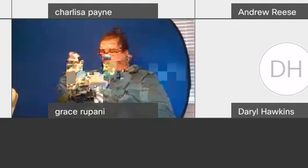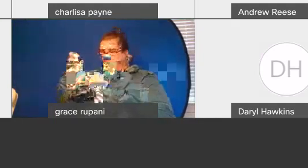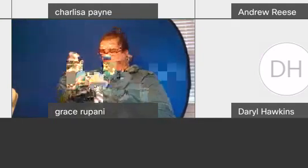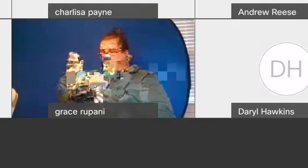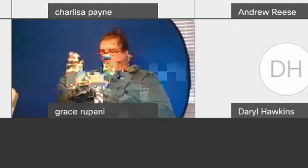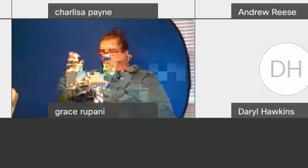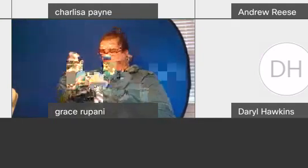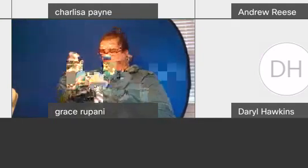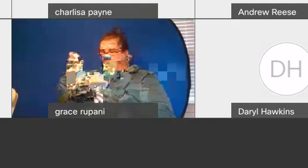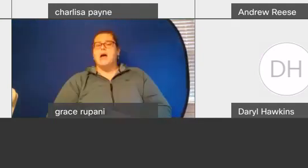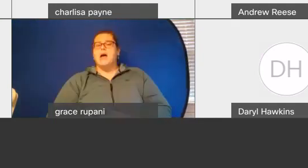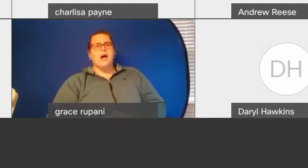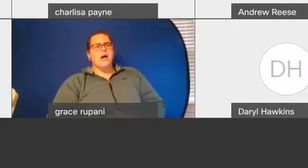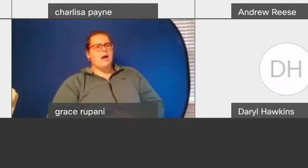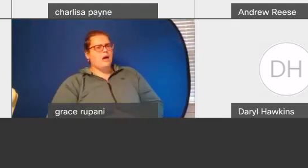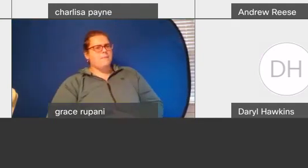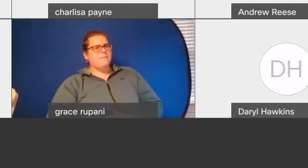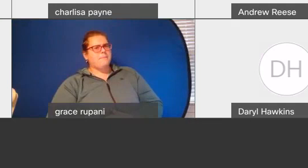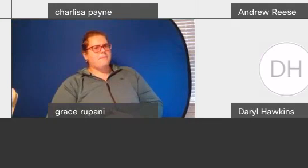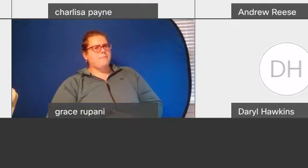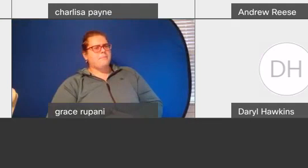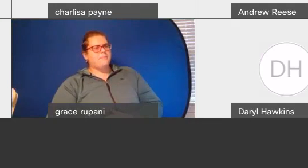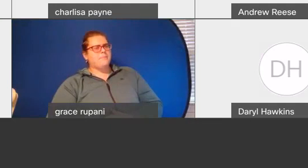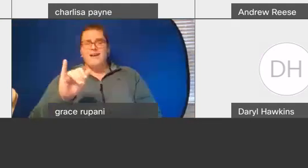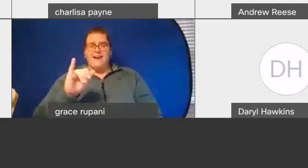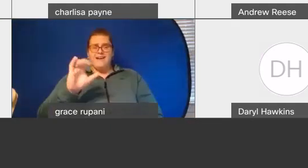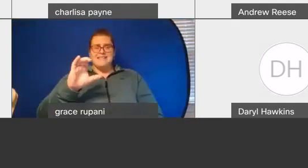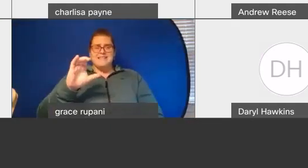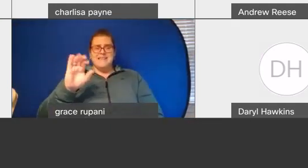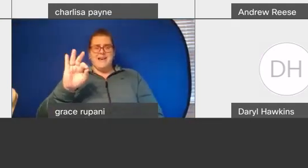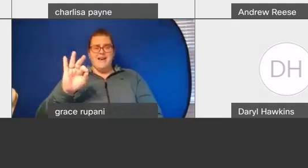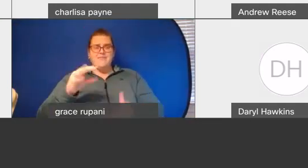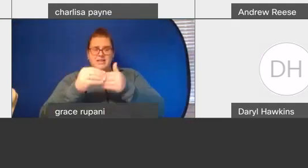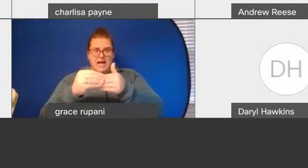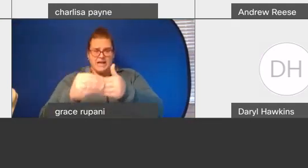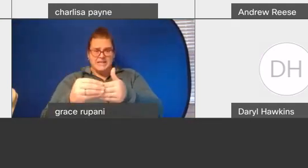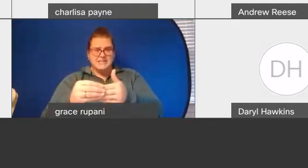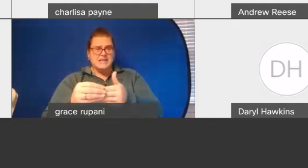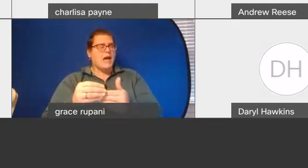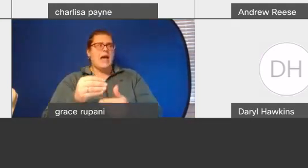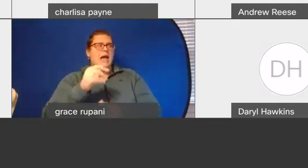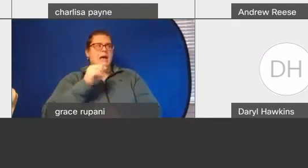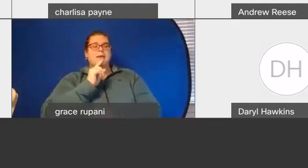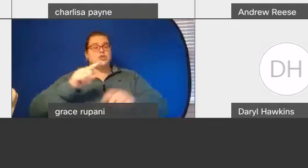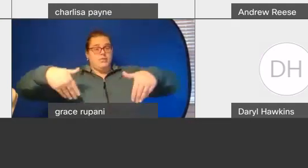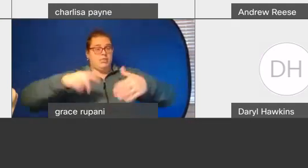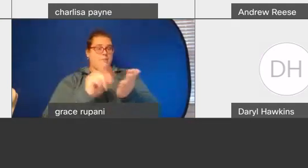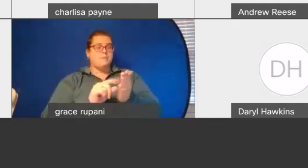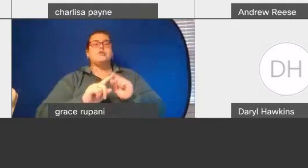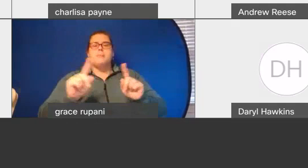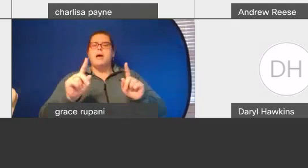not, in the ICF guidance, I know that I don't know if it's published yet, but we are clarifying the language